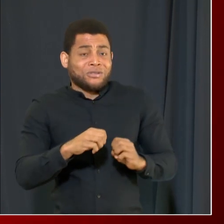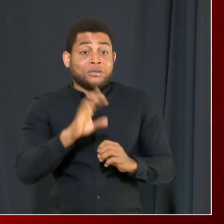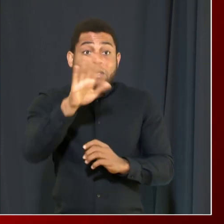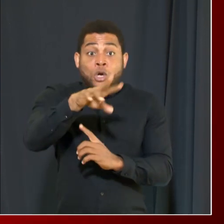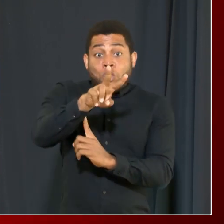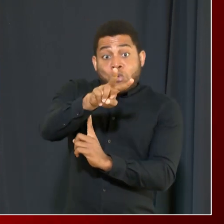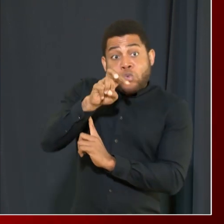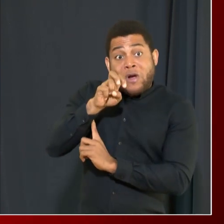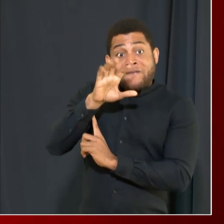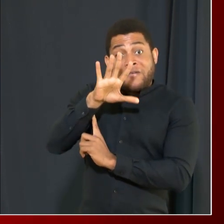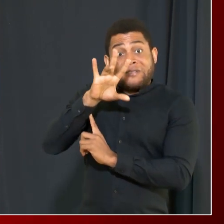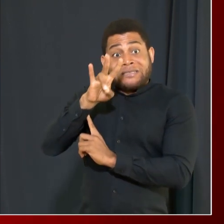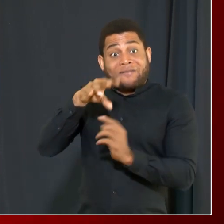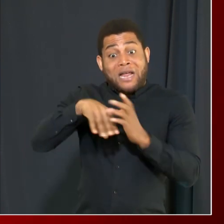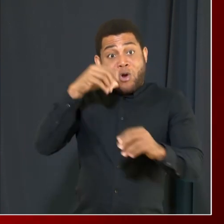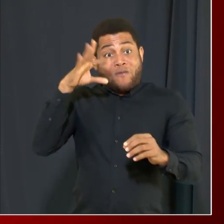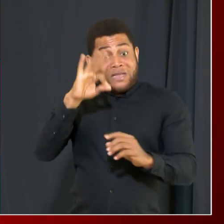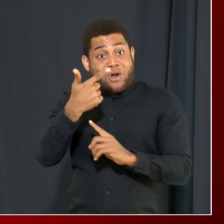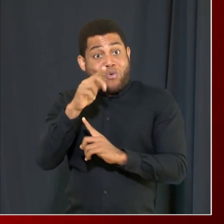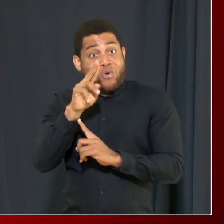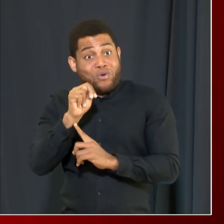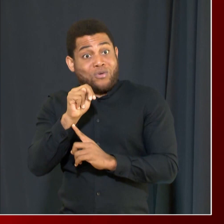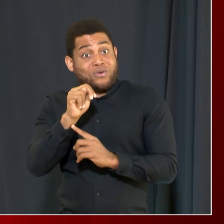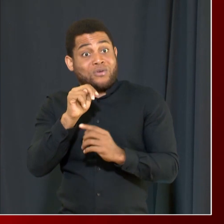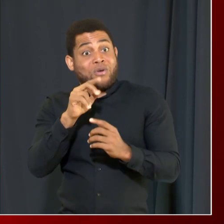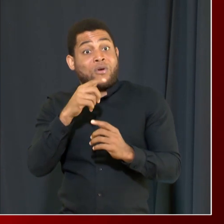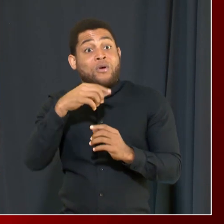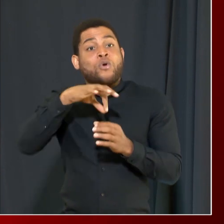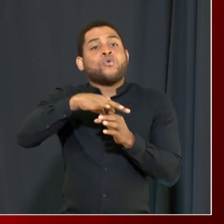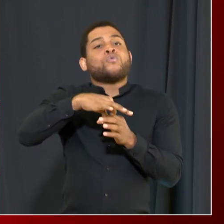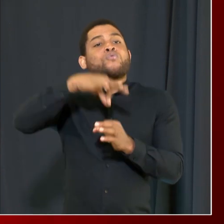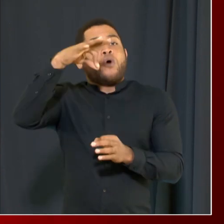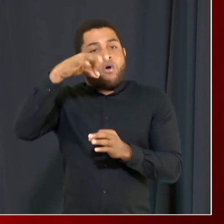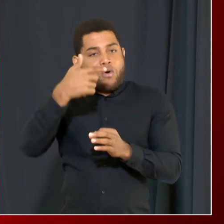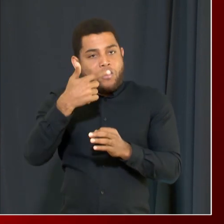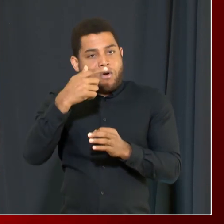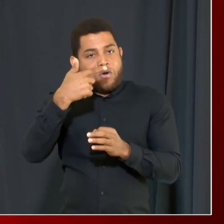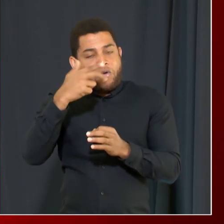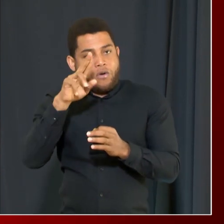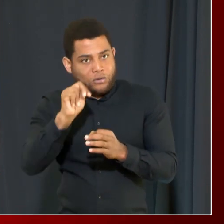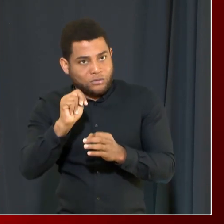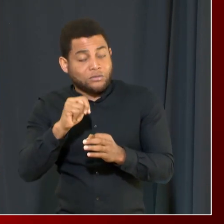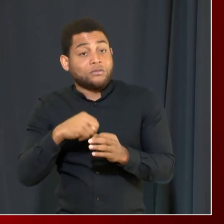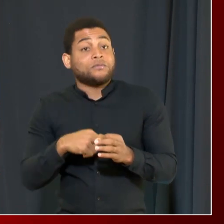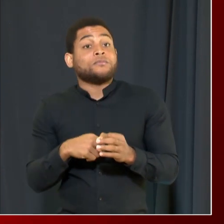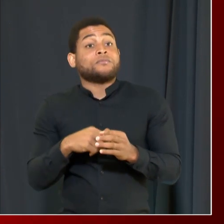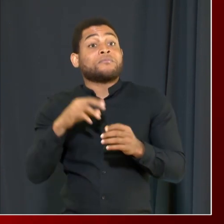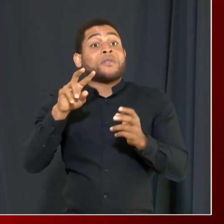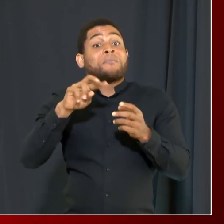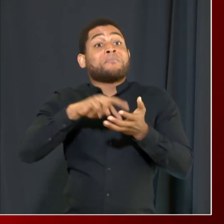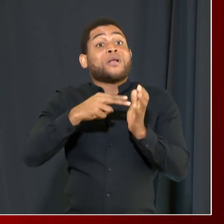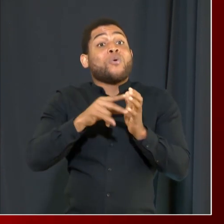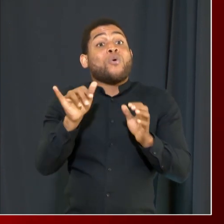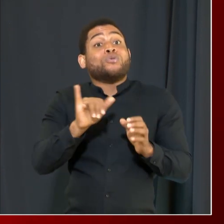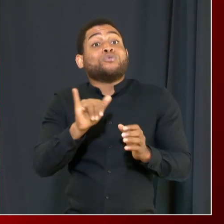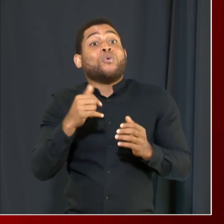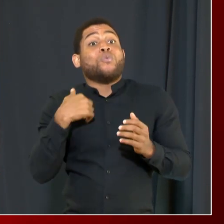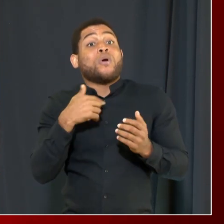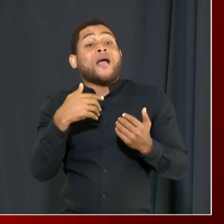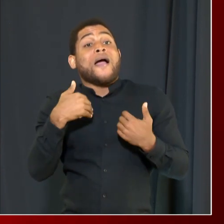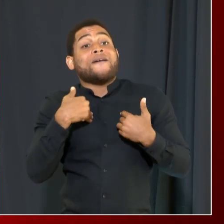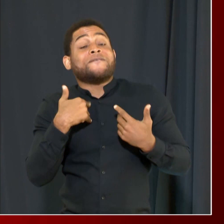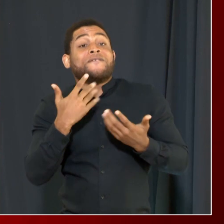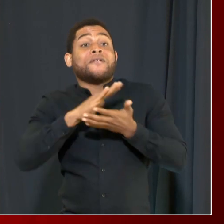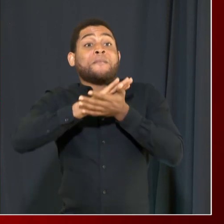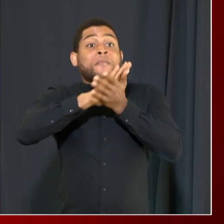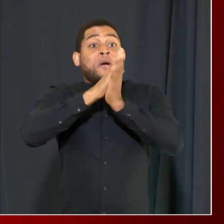those guns were ghost guns, and 98 had an automatic conversion device, making them capable of firing like fully automatic